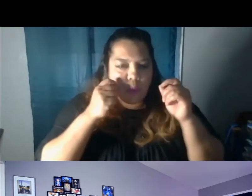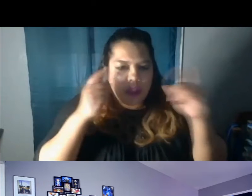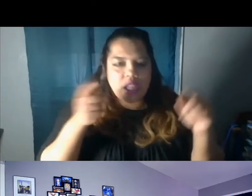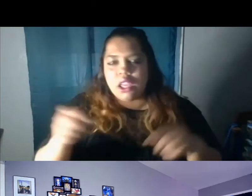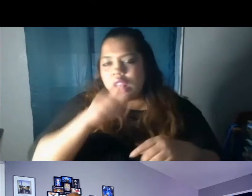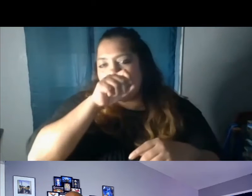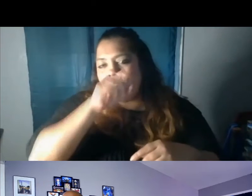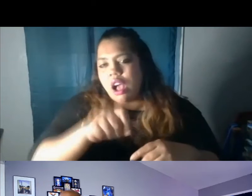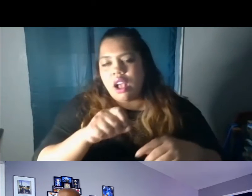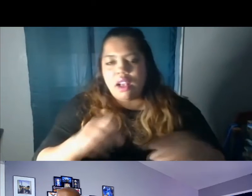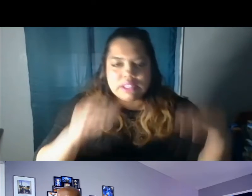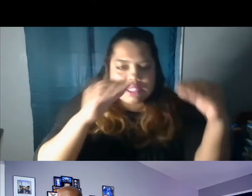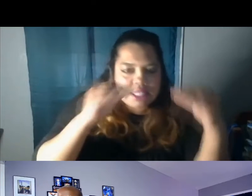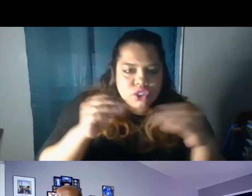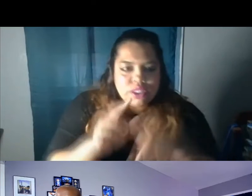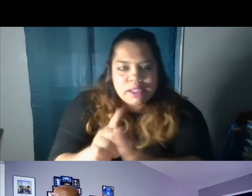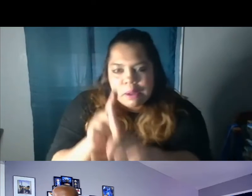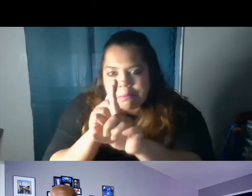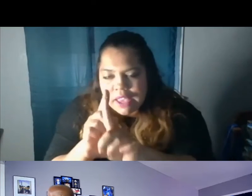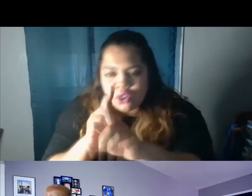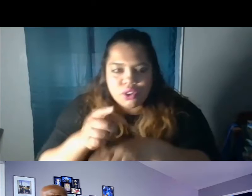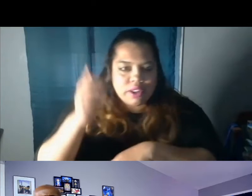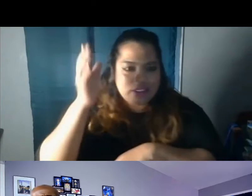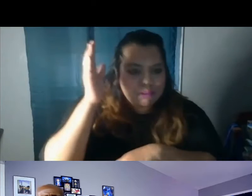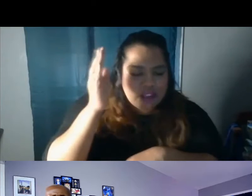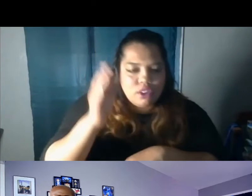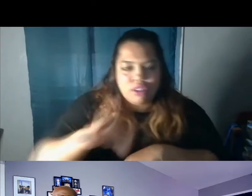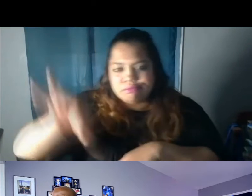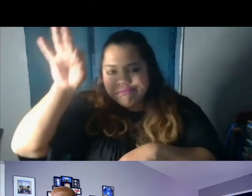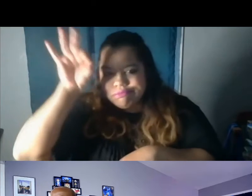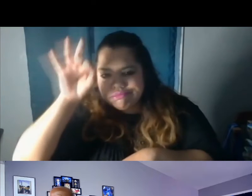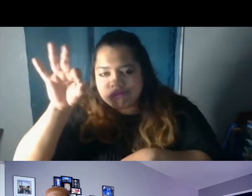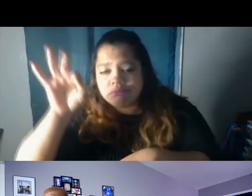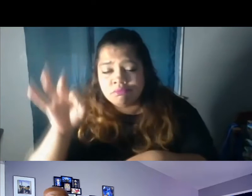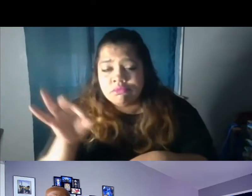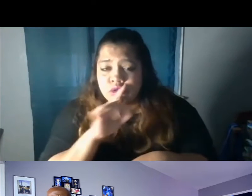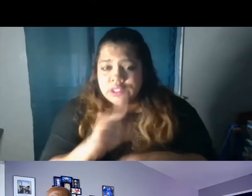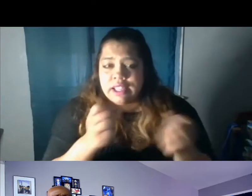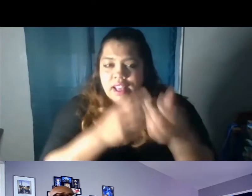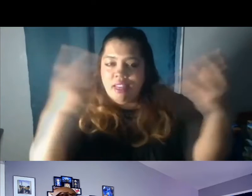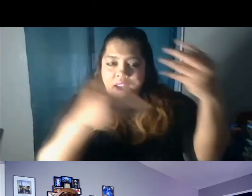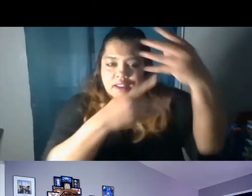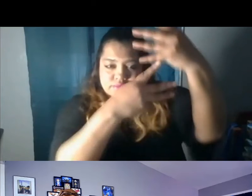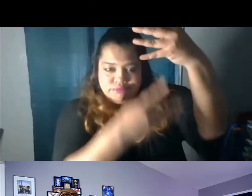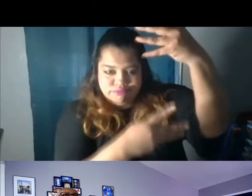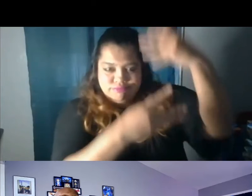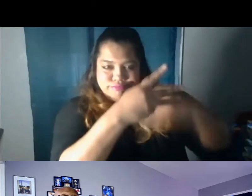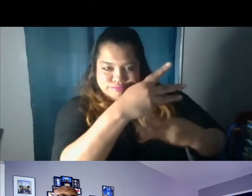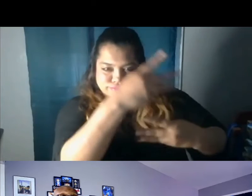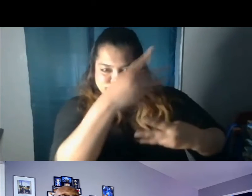and so much more. His mission is to live, move, and be